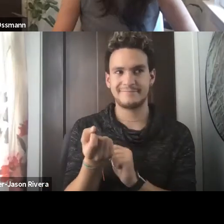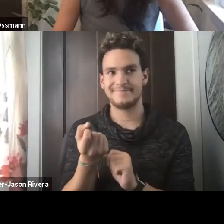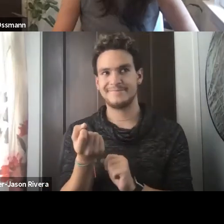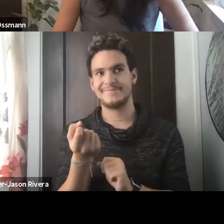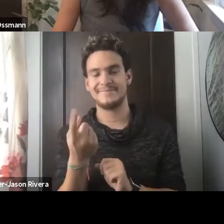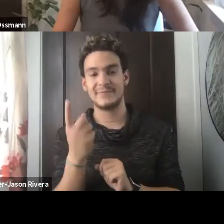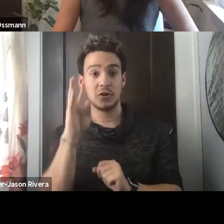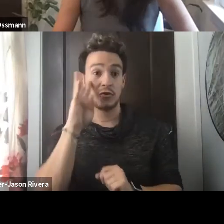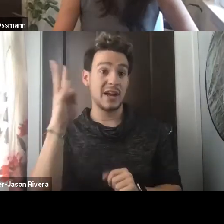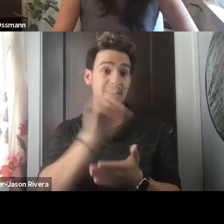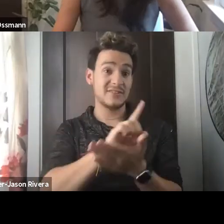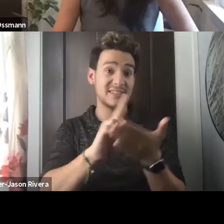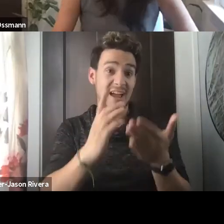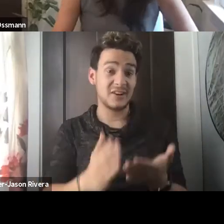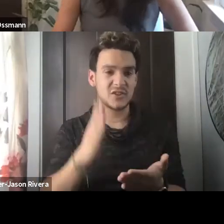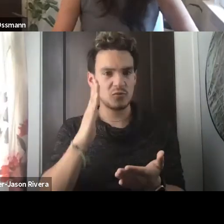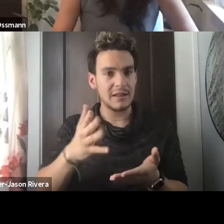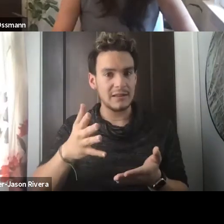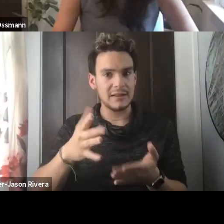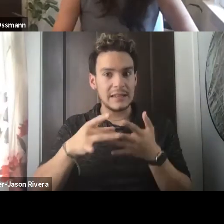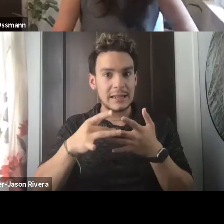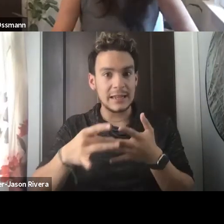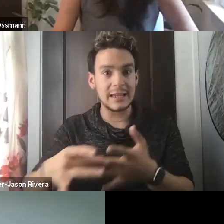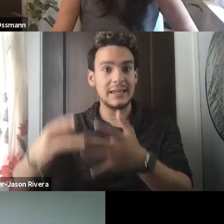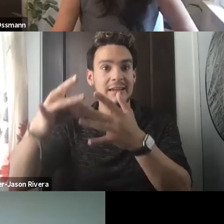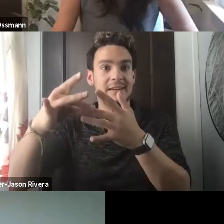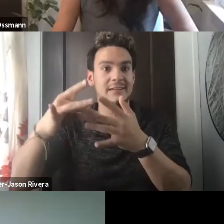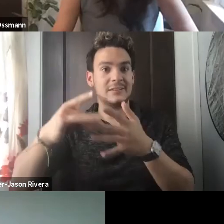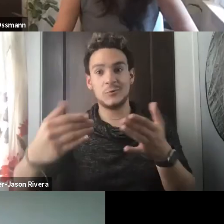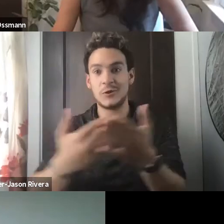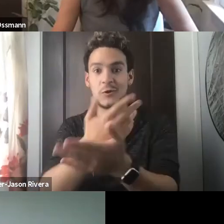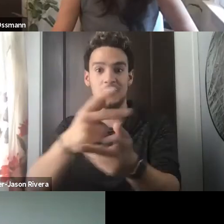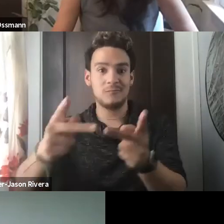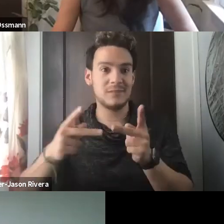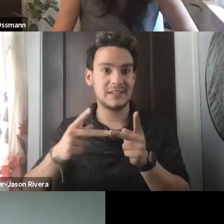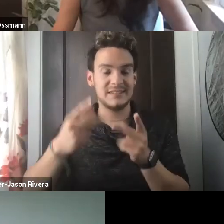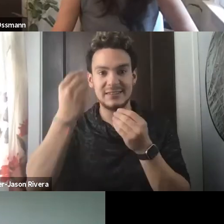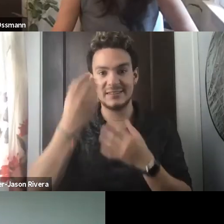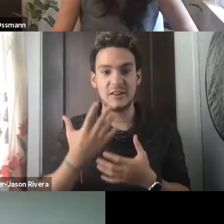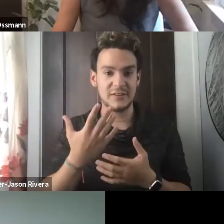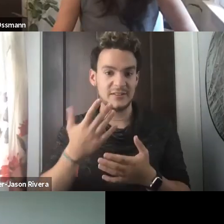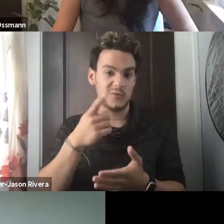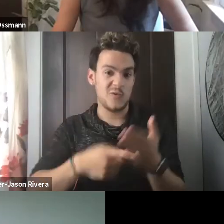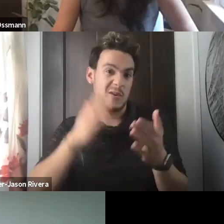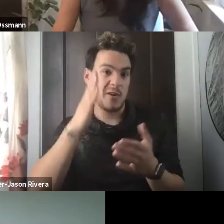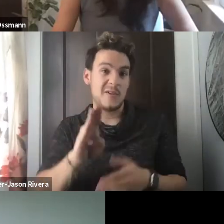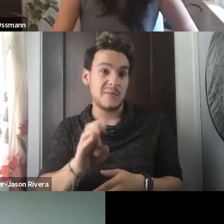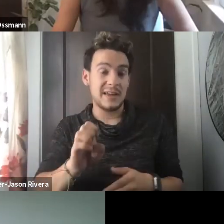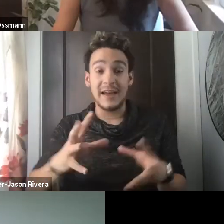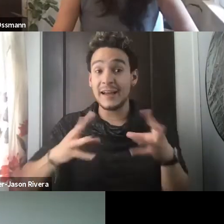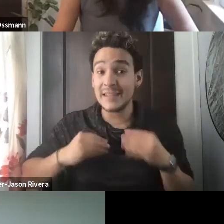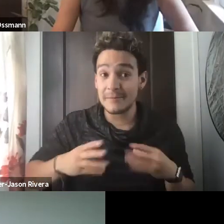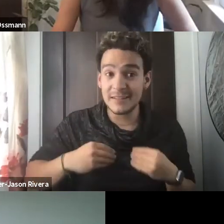creative designers are going to lead the way here and tell us what is going to be accepted